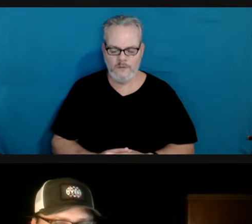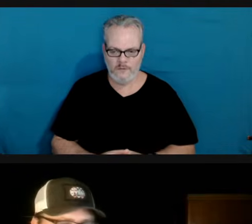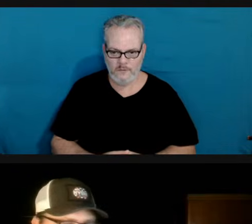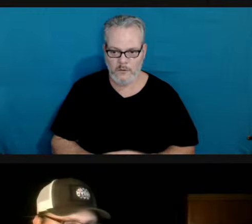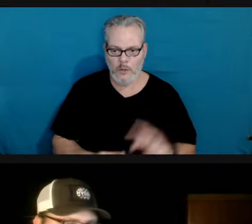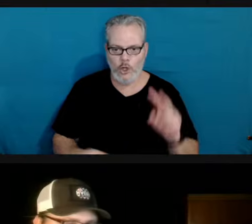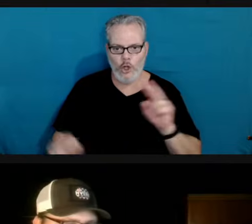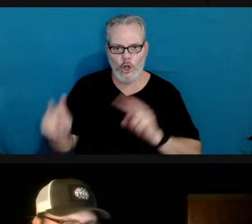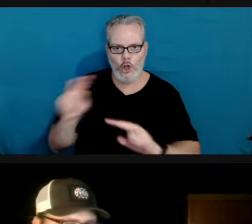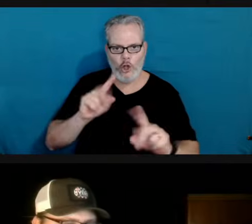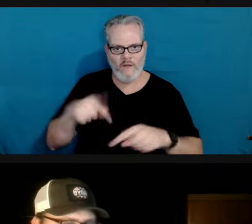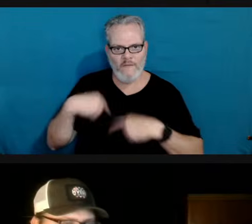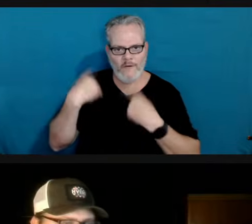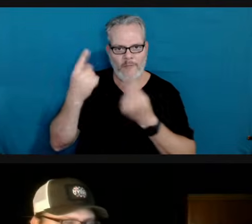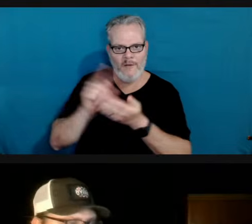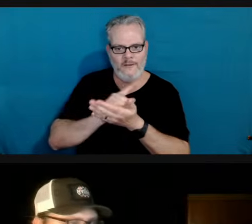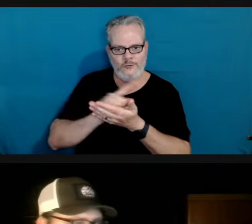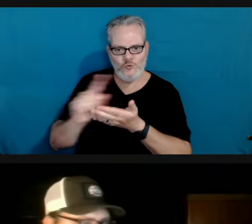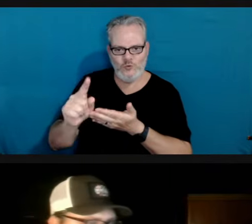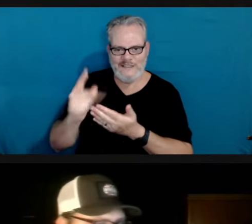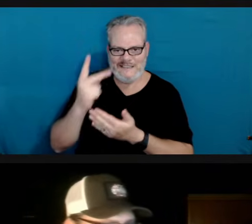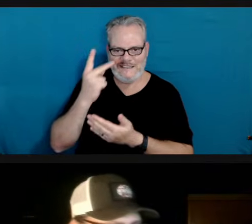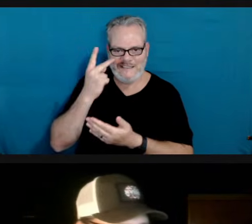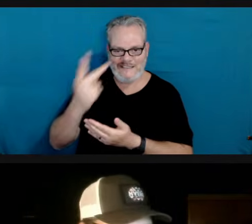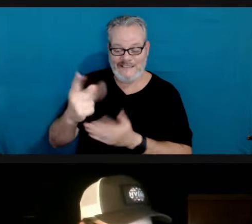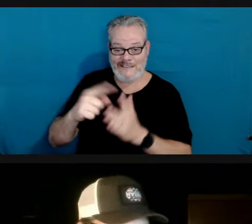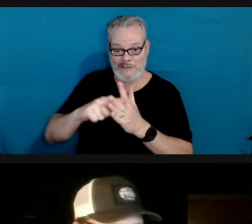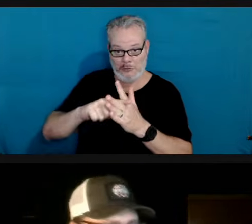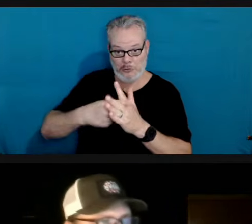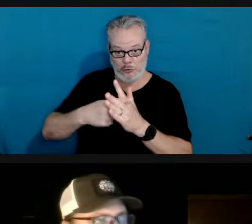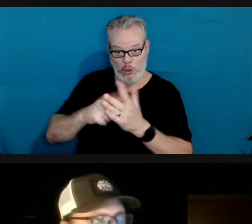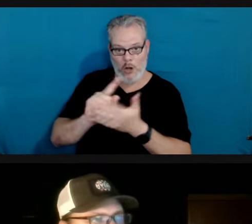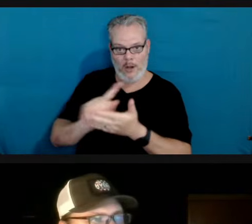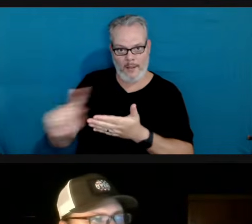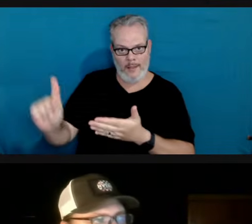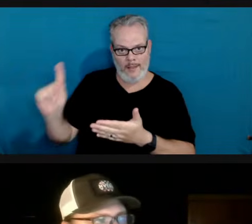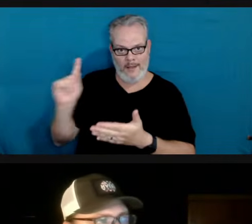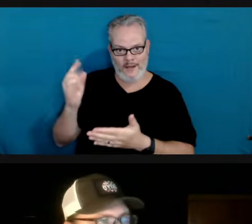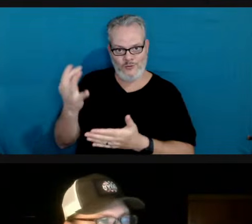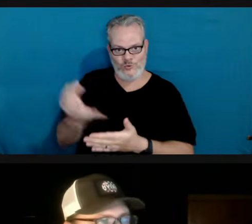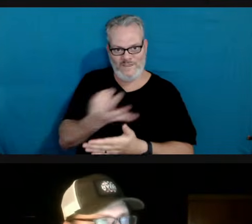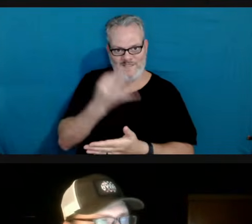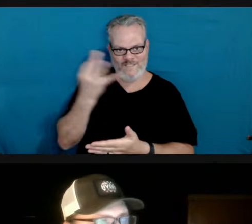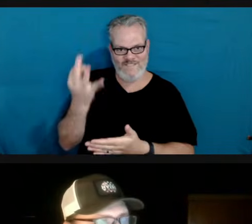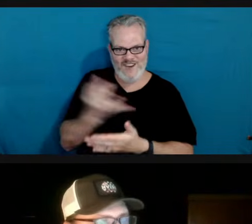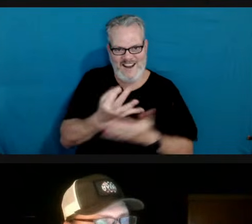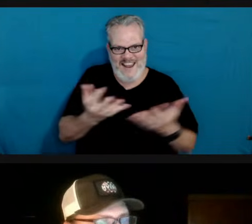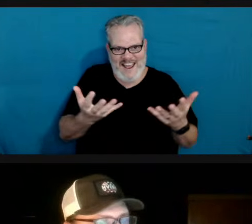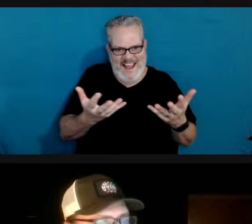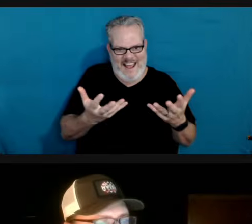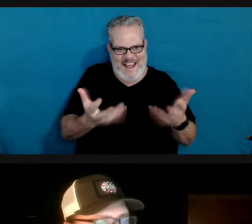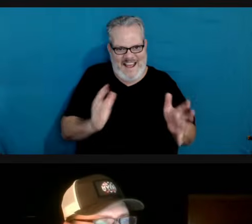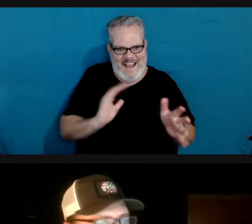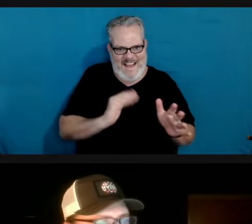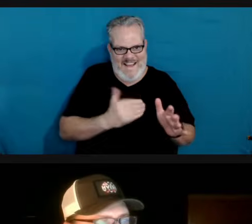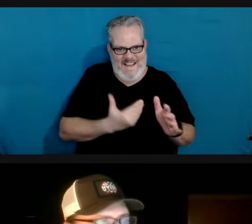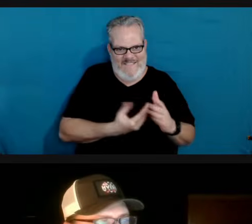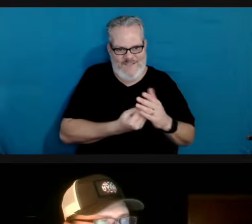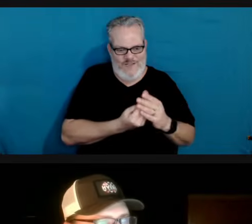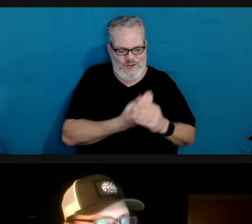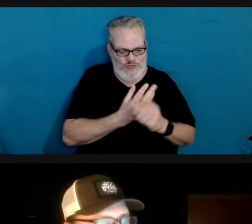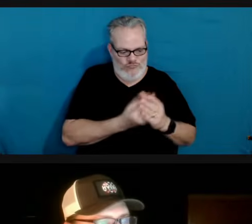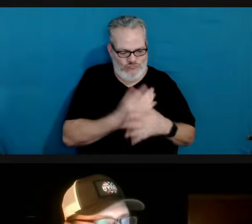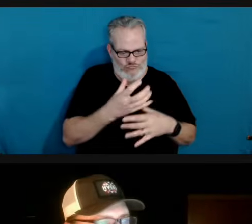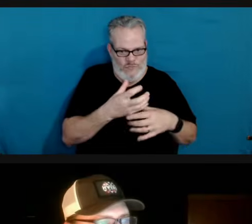week. And to sort of start us off, last week, Friday, after our update, we were post episode 43. We